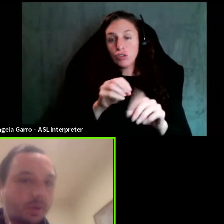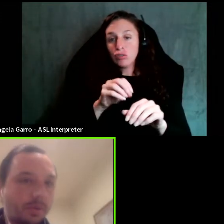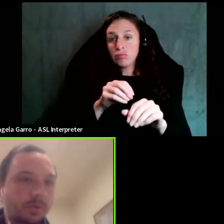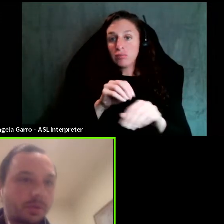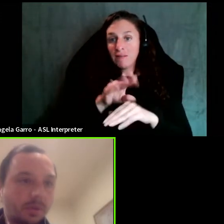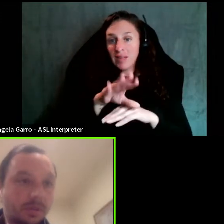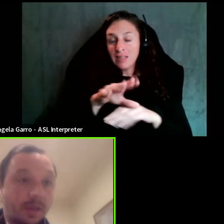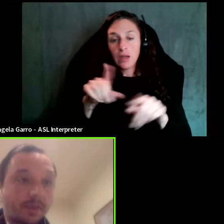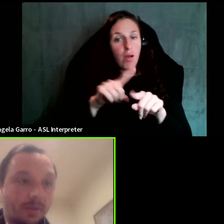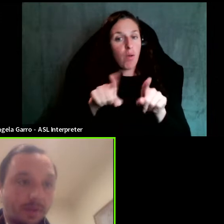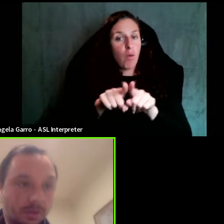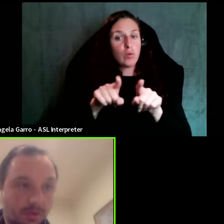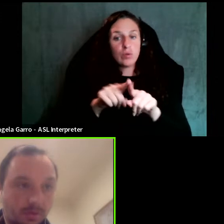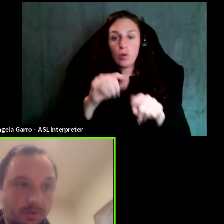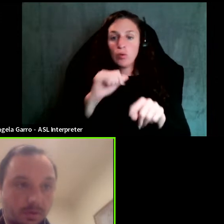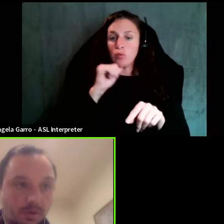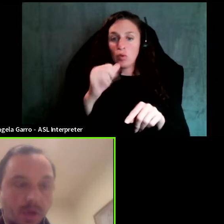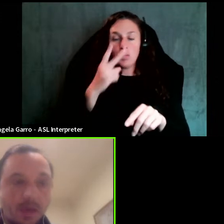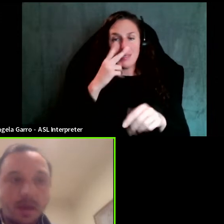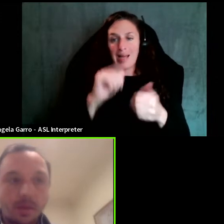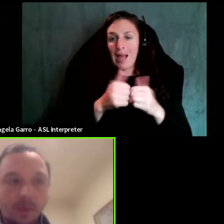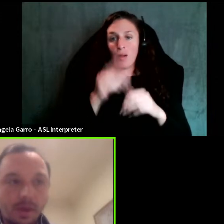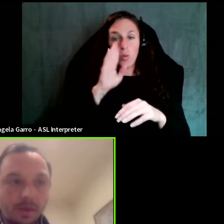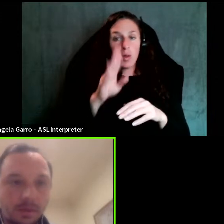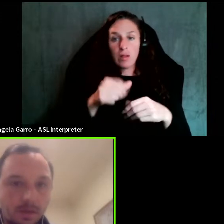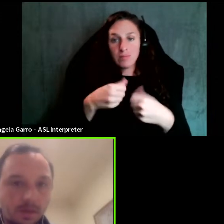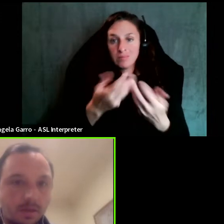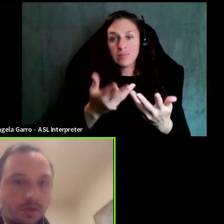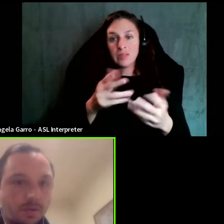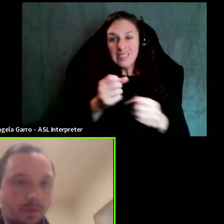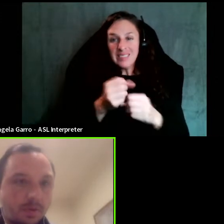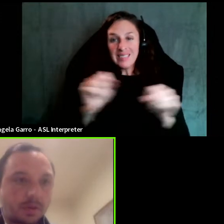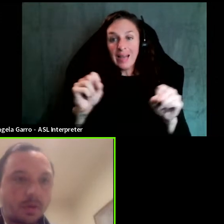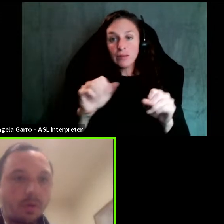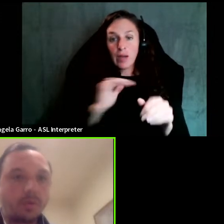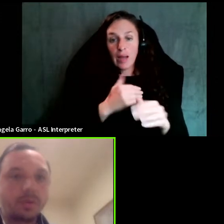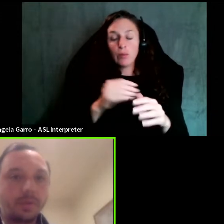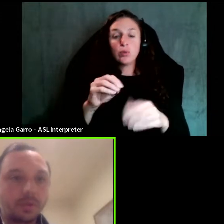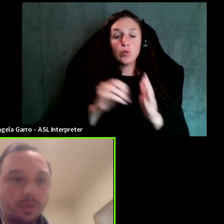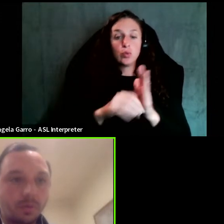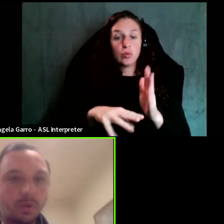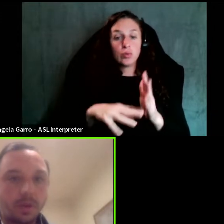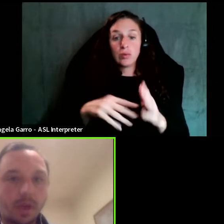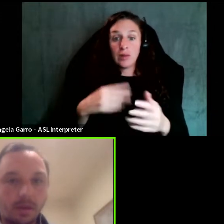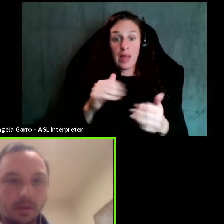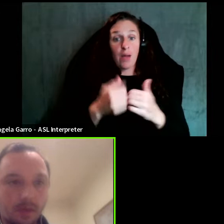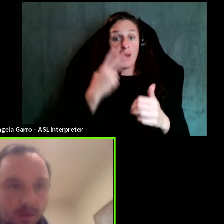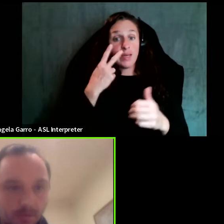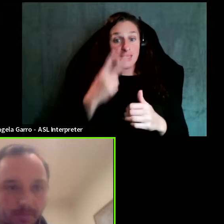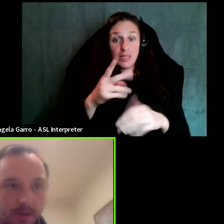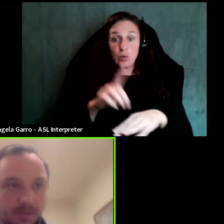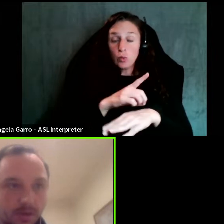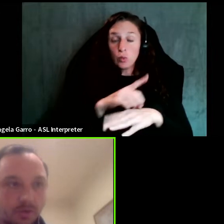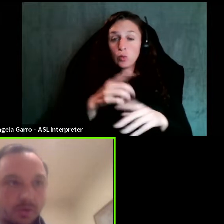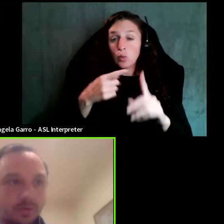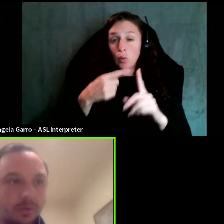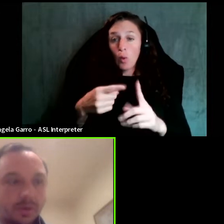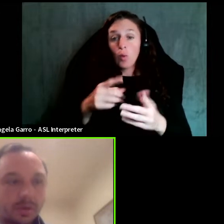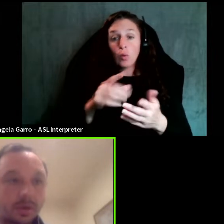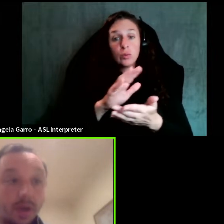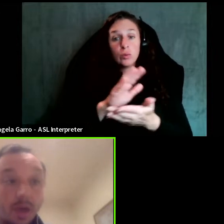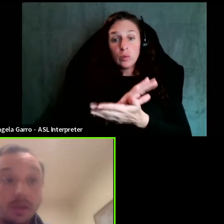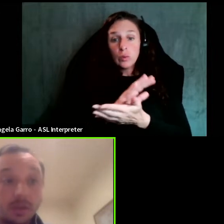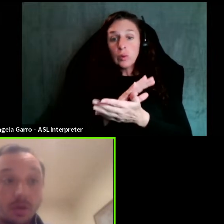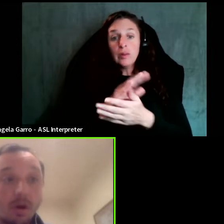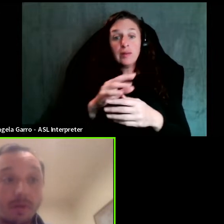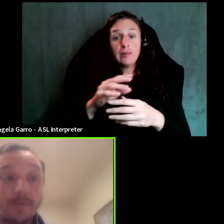it contributes to the safety of our students. Now, the way that I see it, the duties and goals of the school, and by extension the school